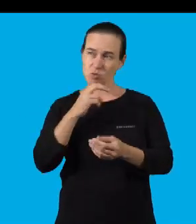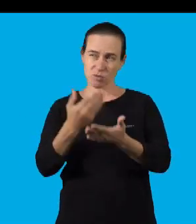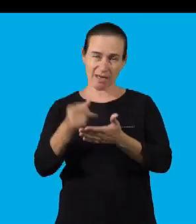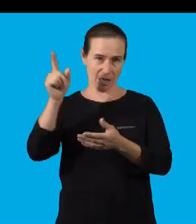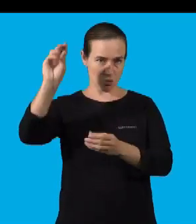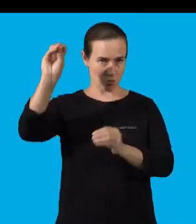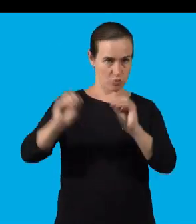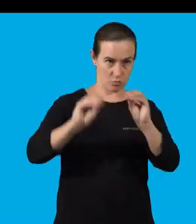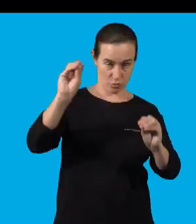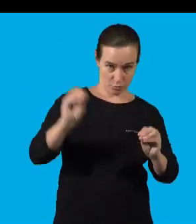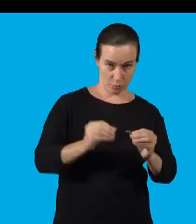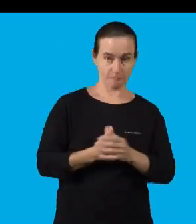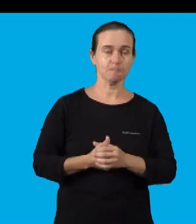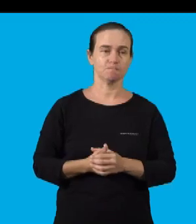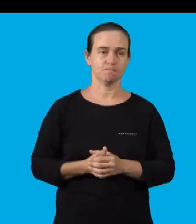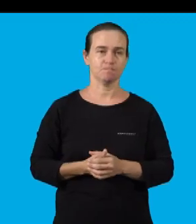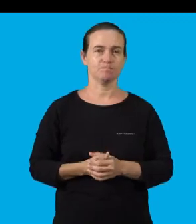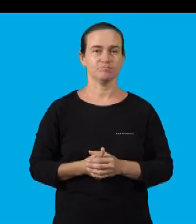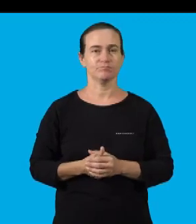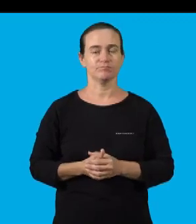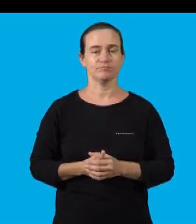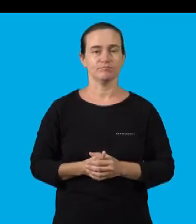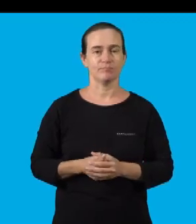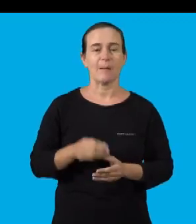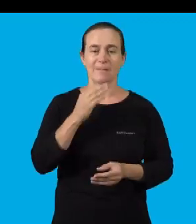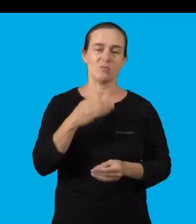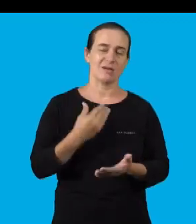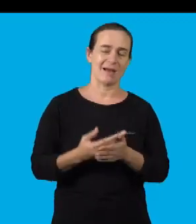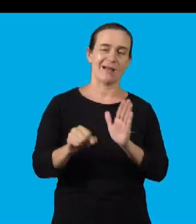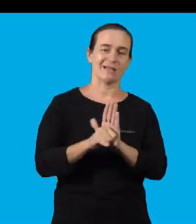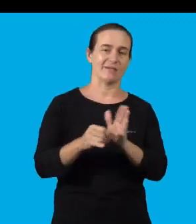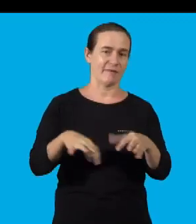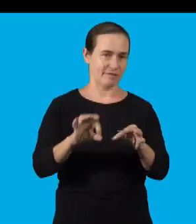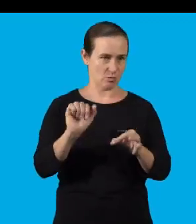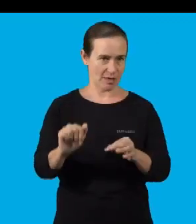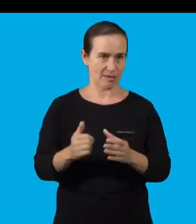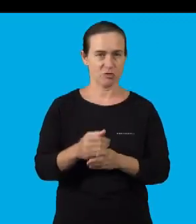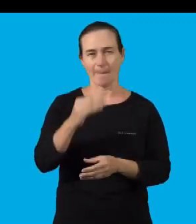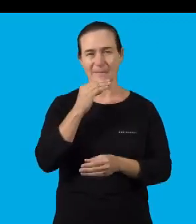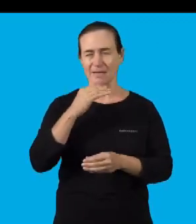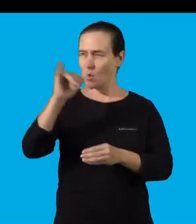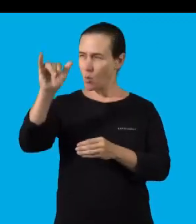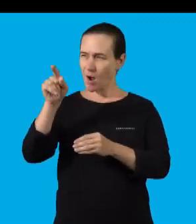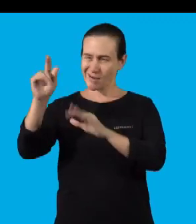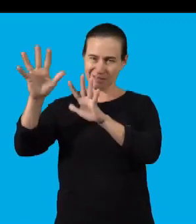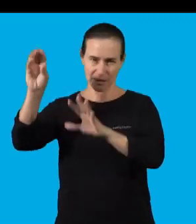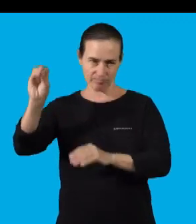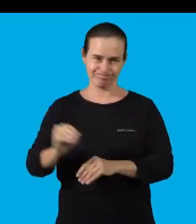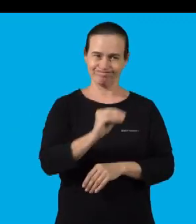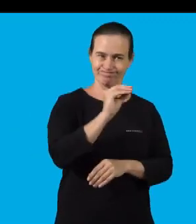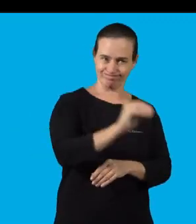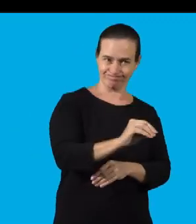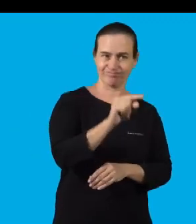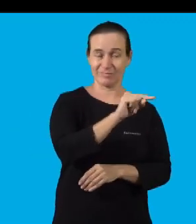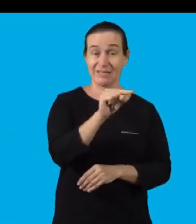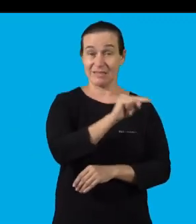use to substitute into this equation, and that's going to allow us to find the value of A. So we are going to just substitute the point that is